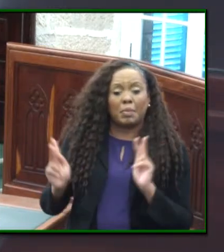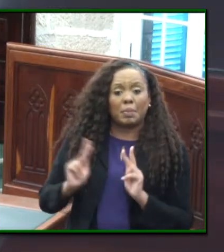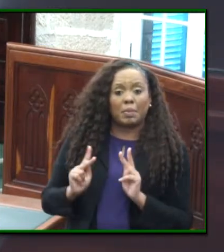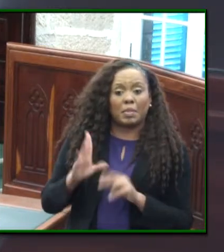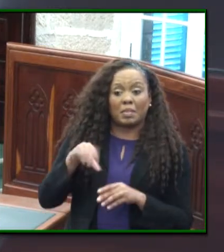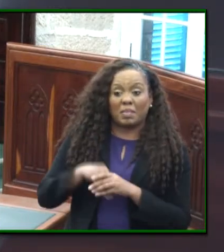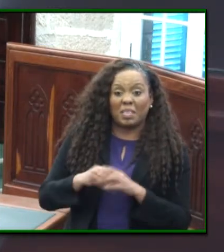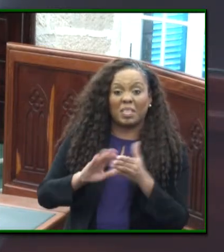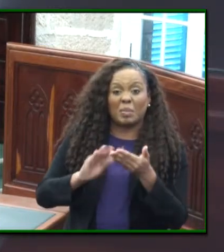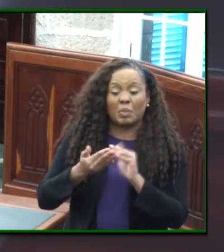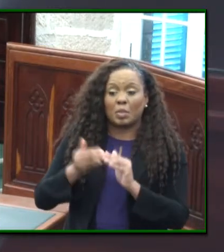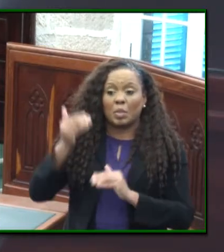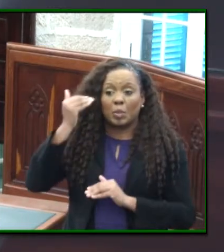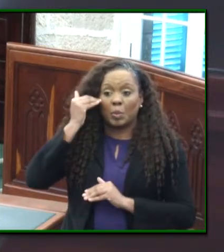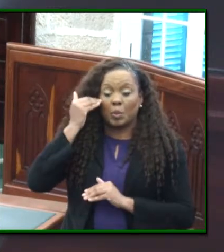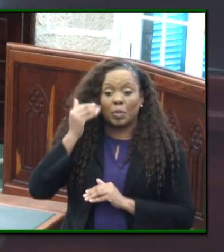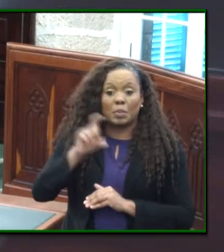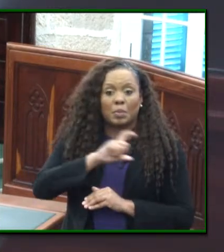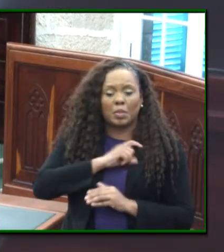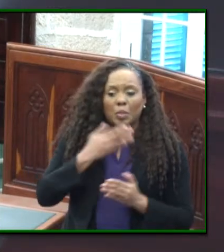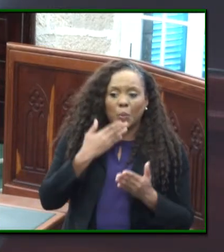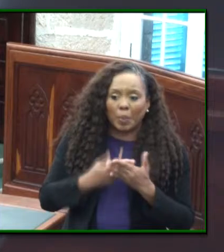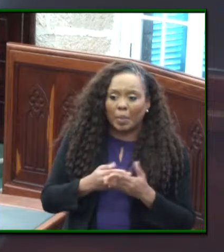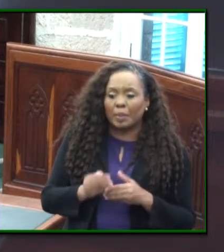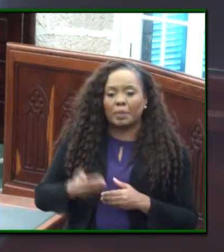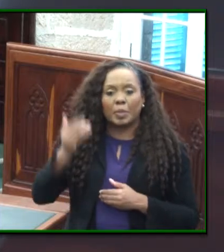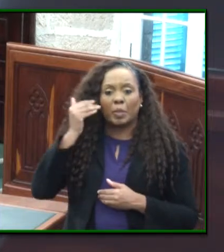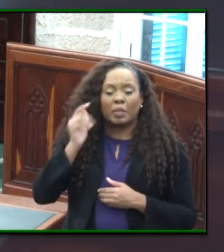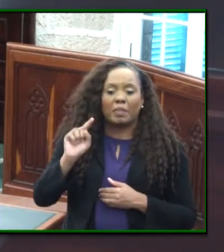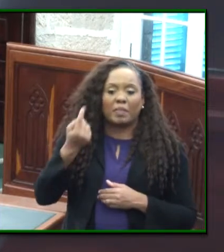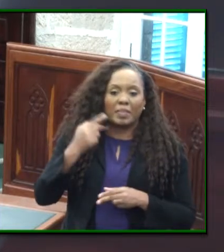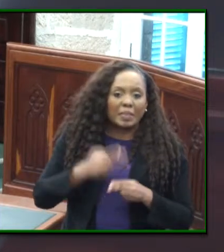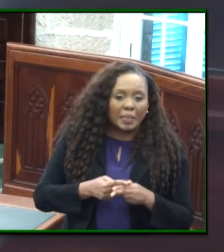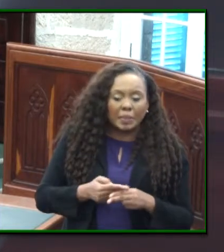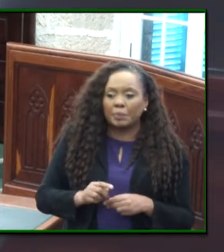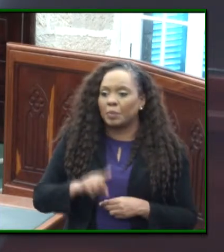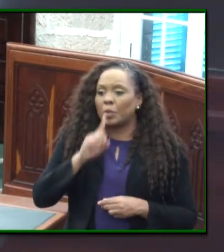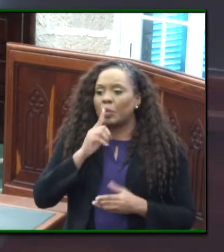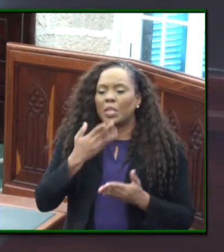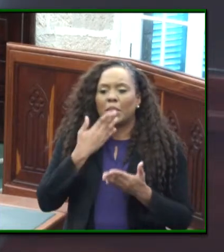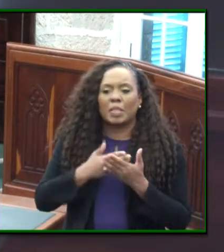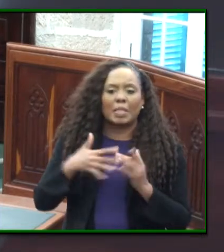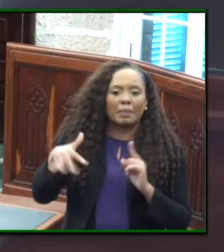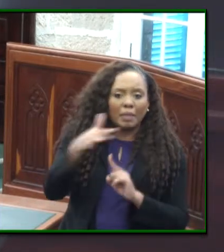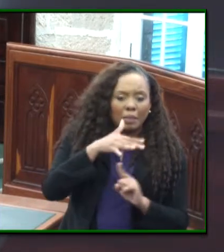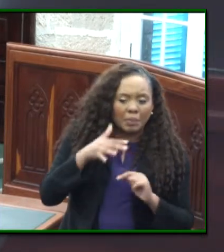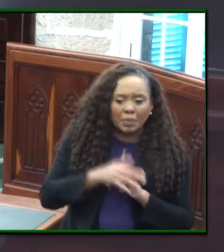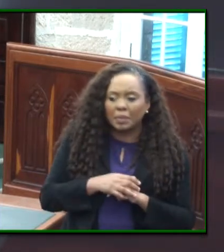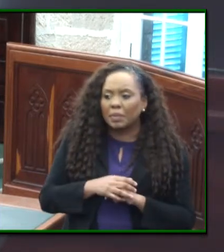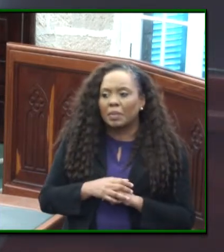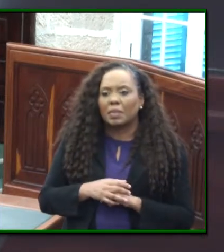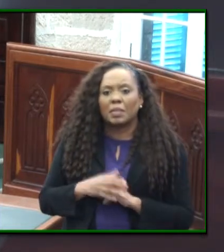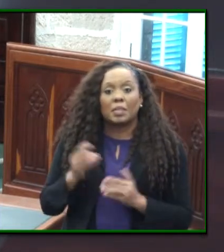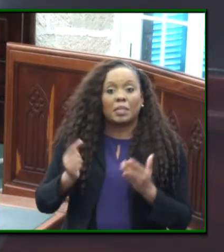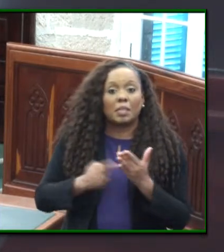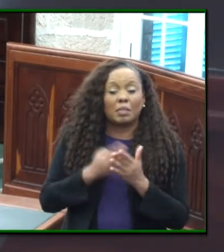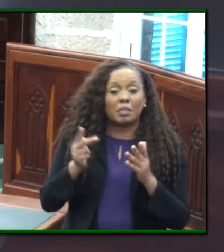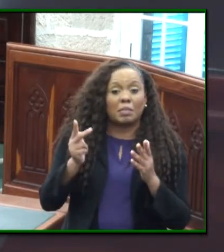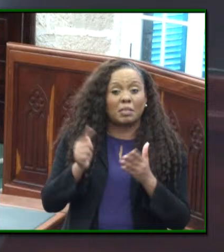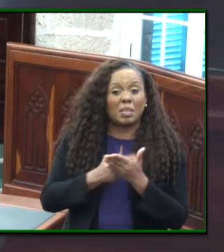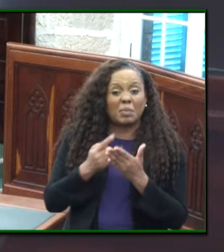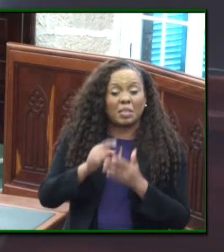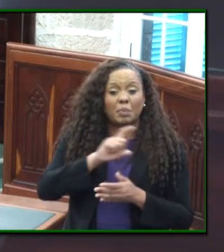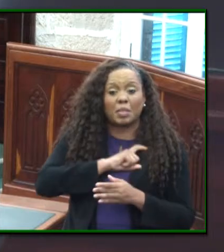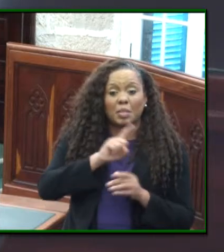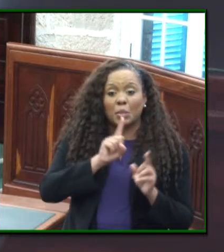officers well, first name, and there was that type of atmosphere where police officers go in homes and relax and